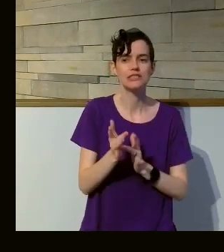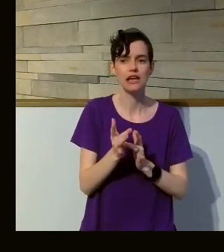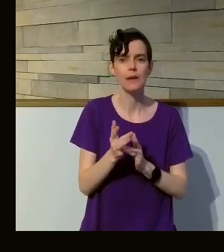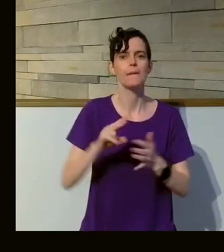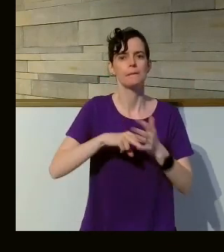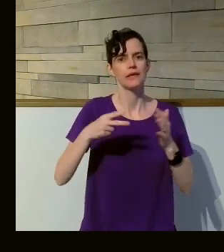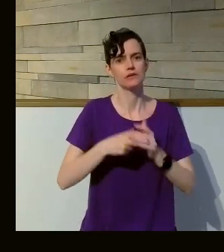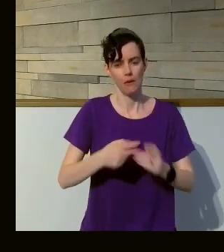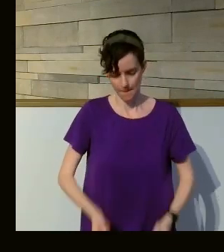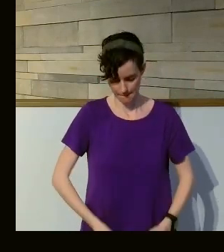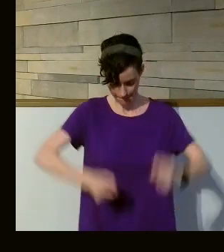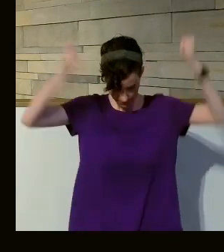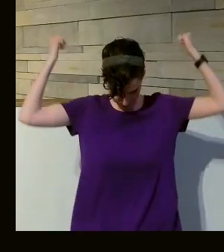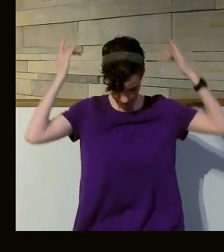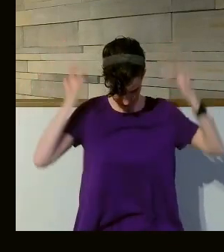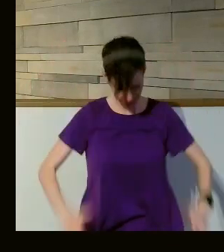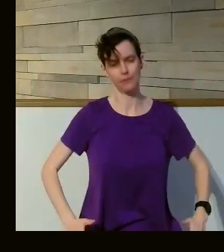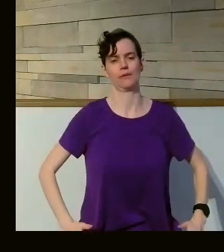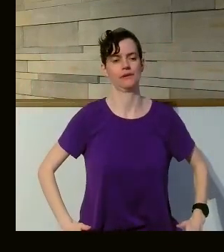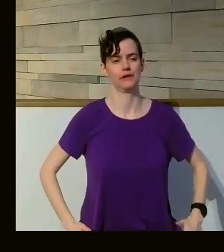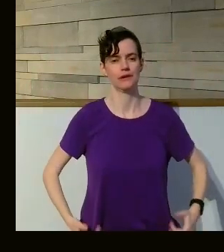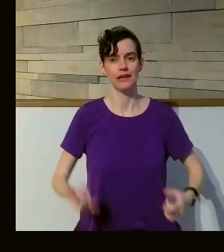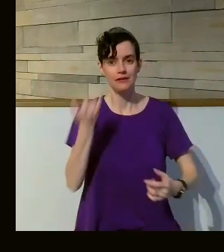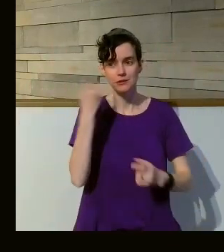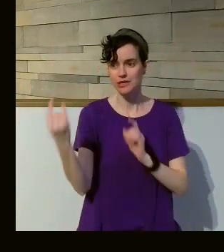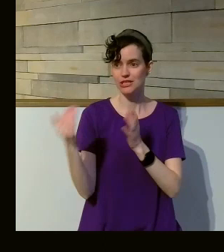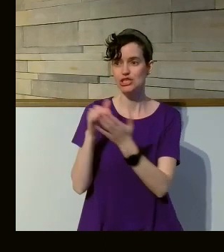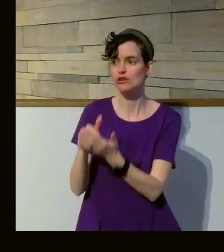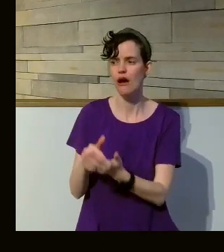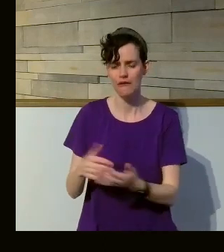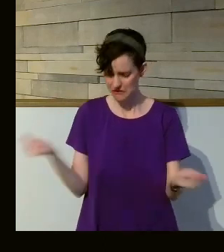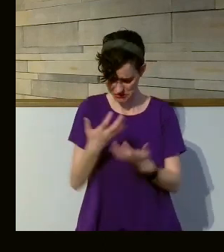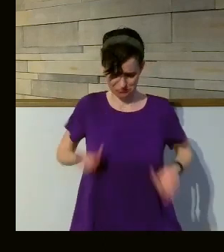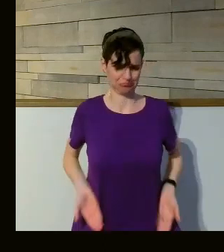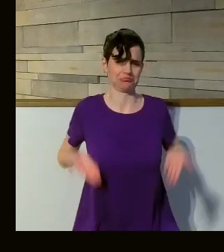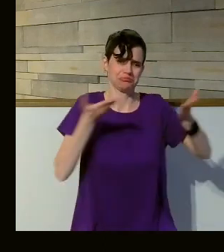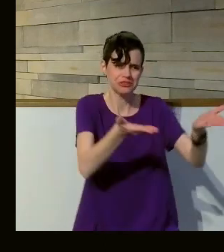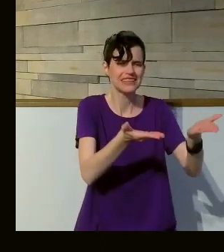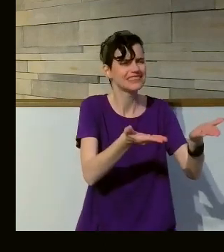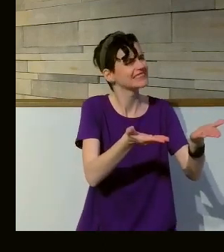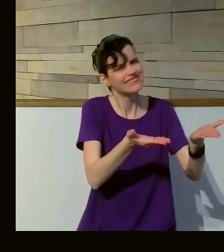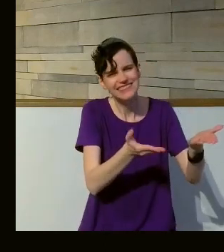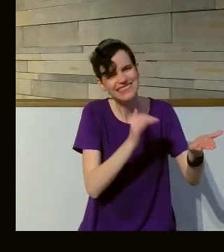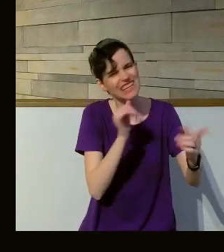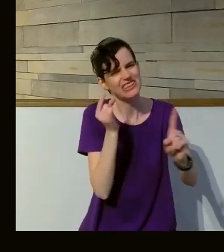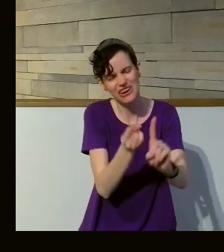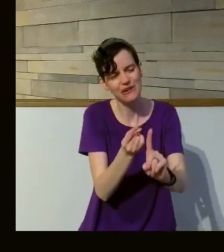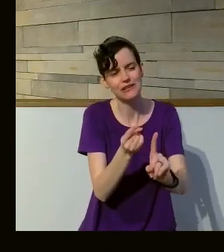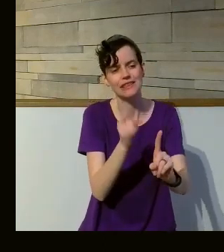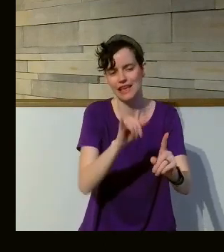literally strip down anytime somebody comes to sue you and give them everything that you own. No, that's not what he's saying. Again,